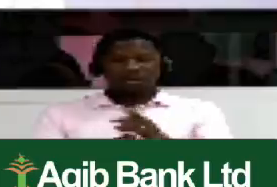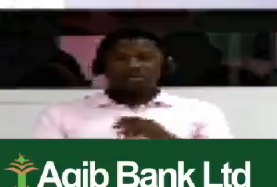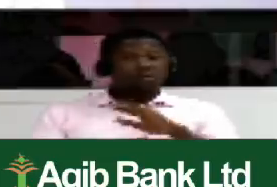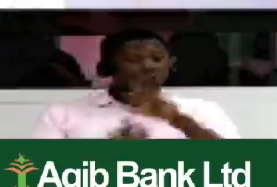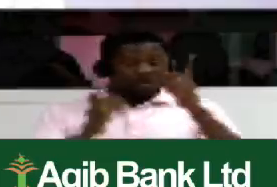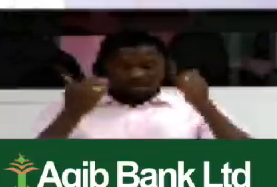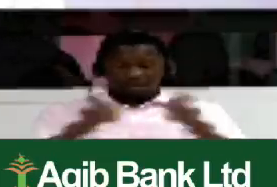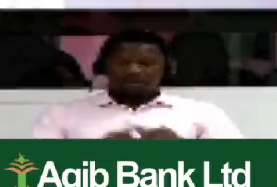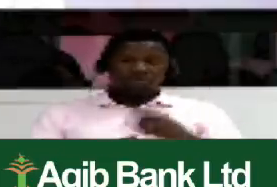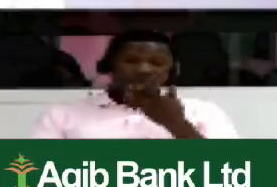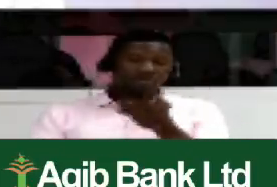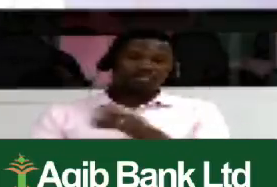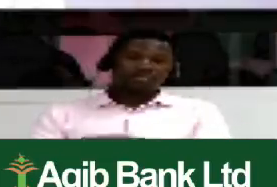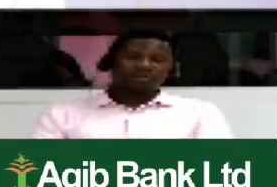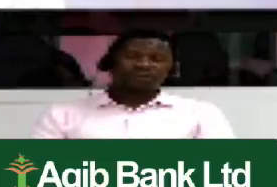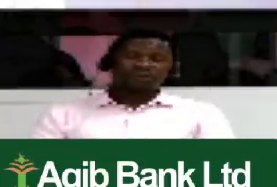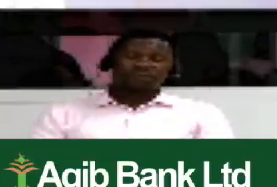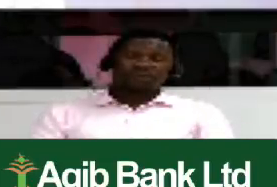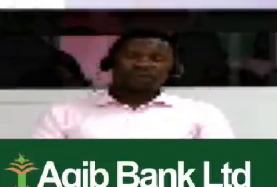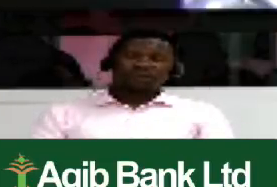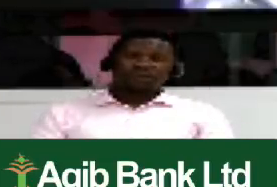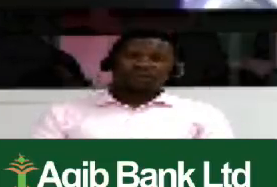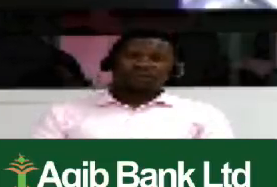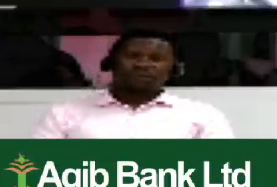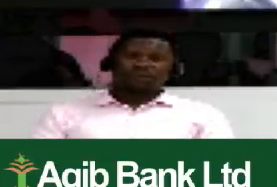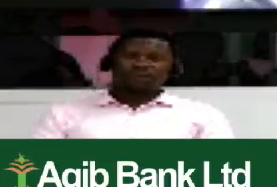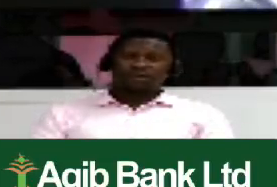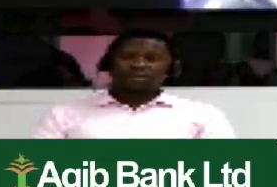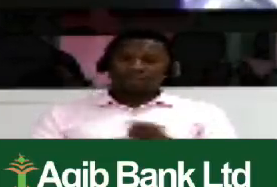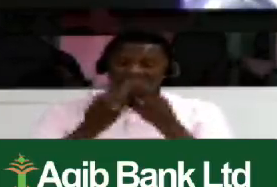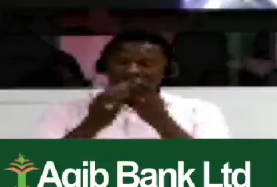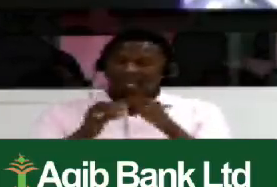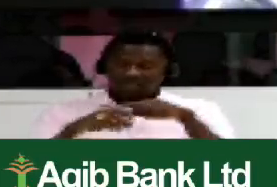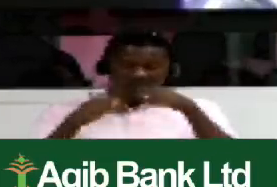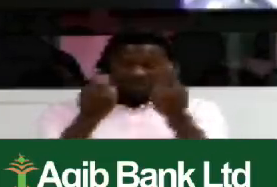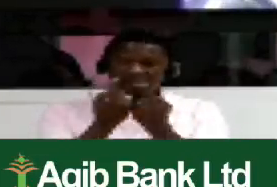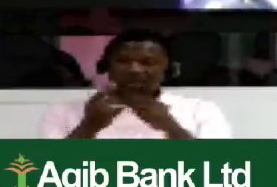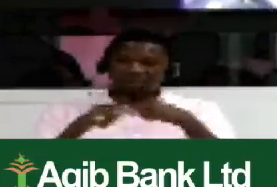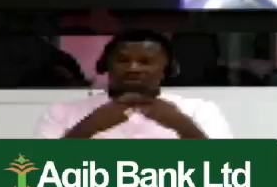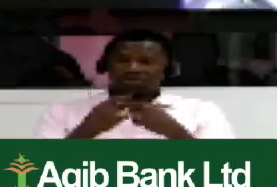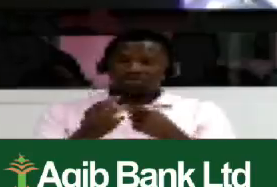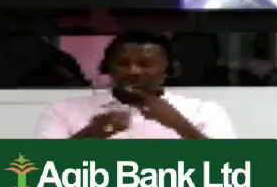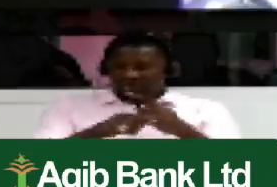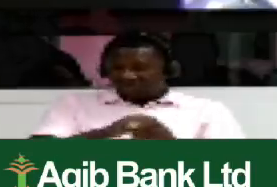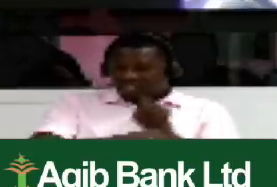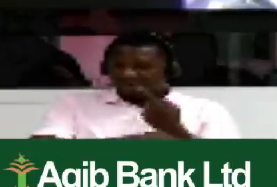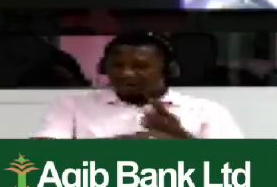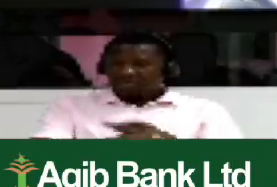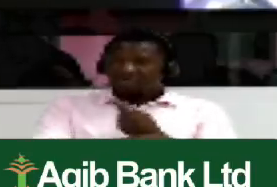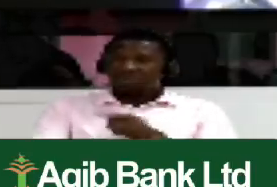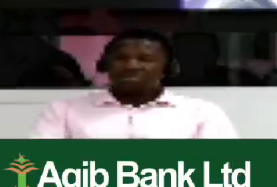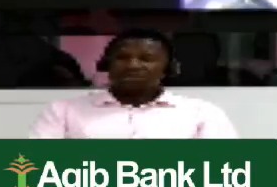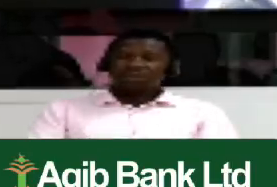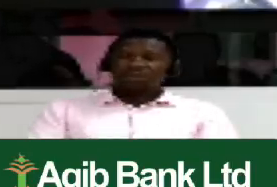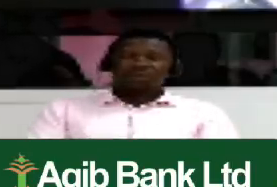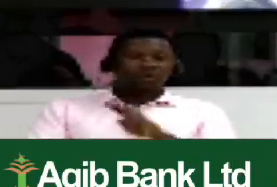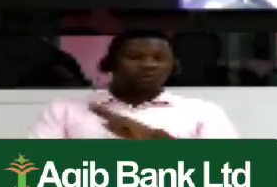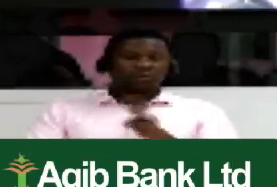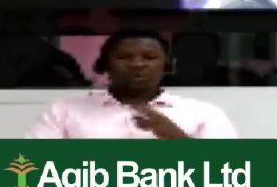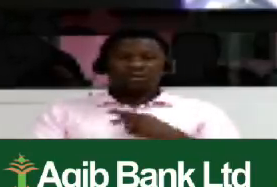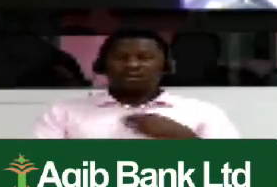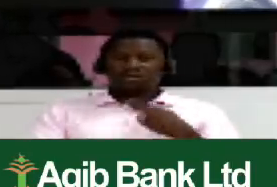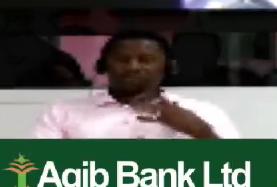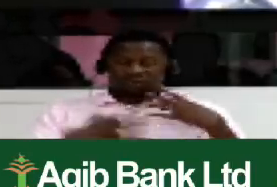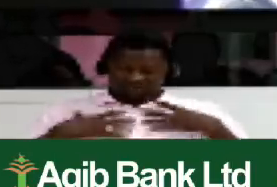happened. Did they mention anything about injuries? No, they didn't. They didn't mention anything